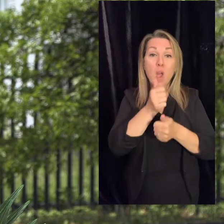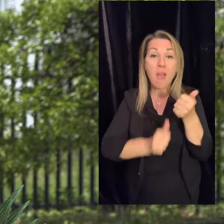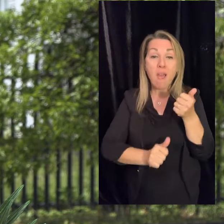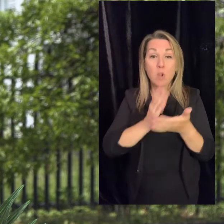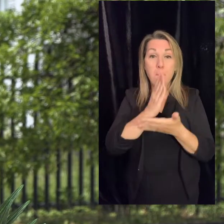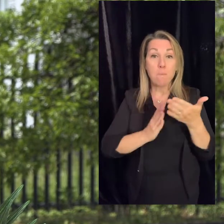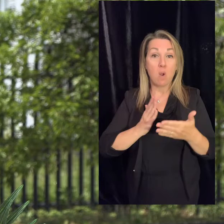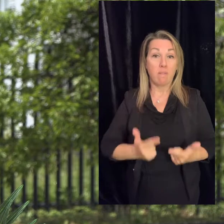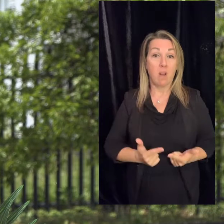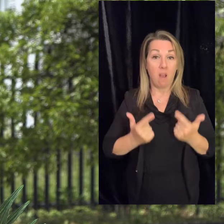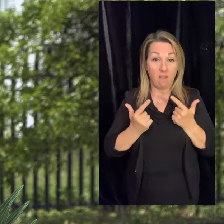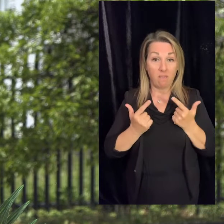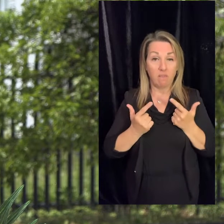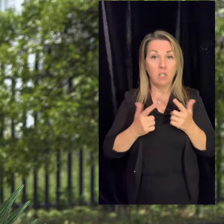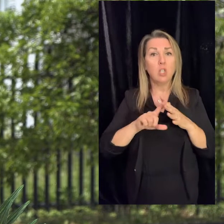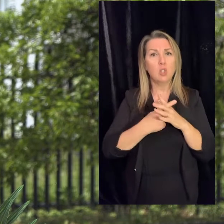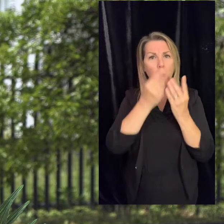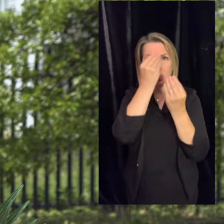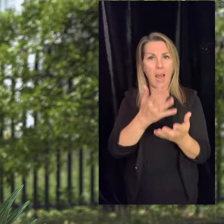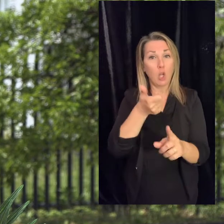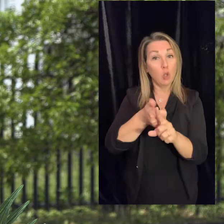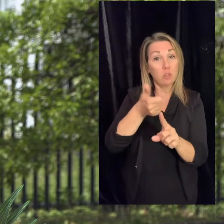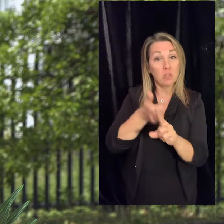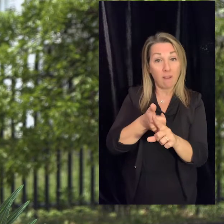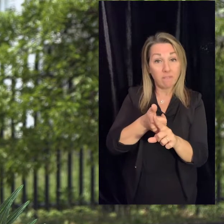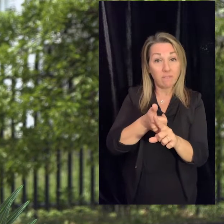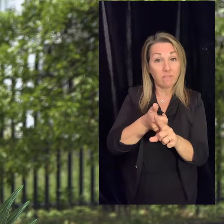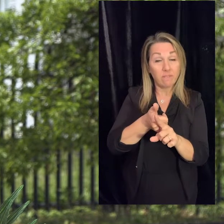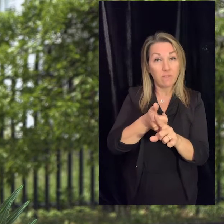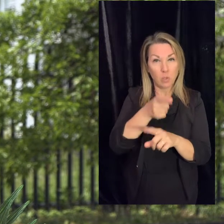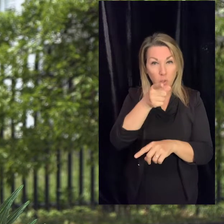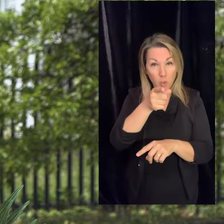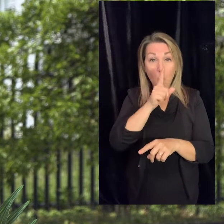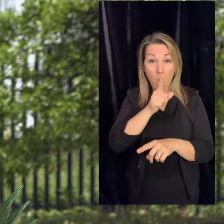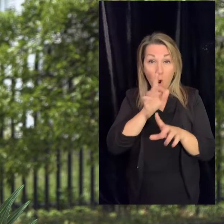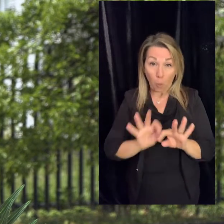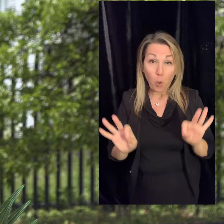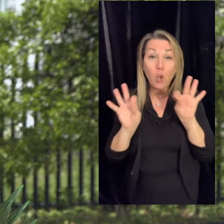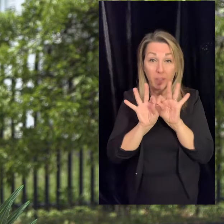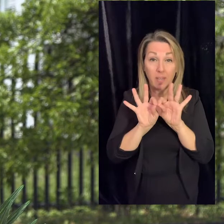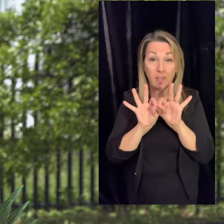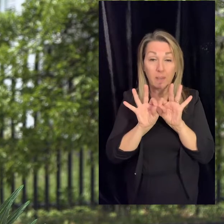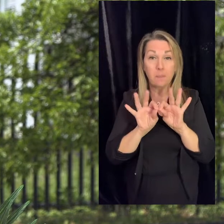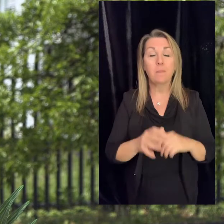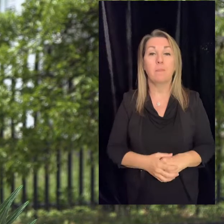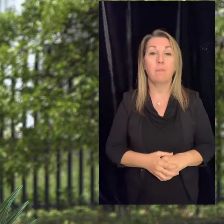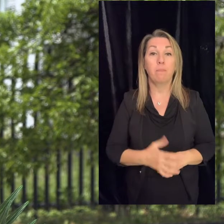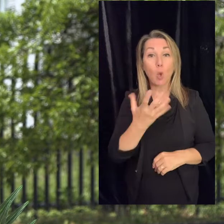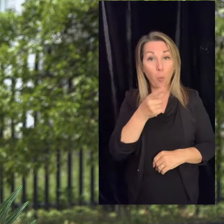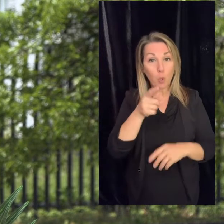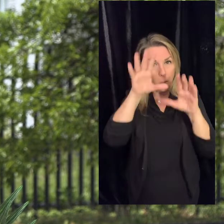life. I want you to start telling yourself that you are worthy. I want you to begin to believe